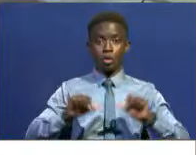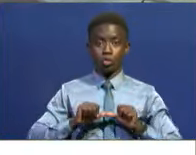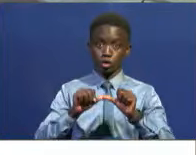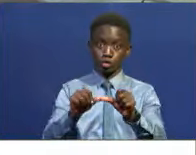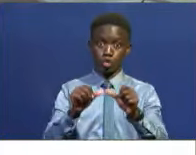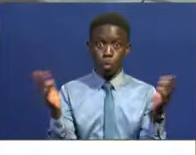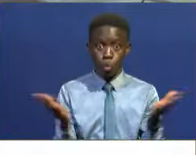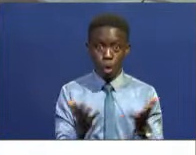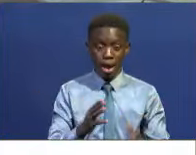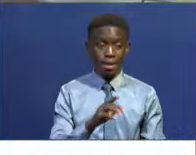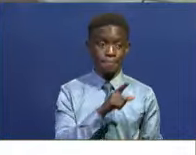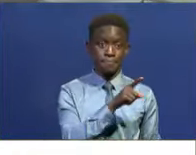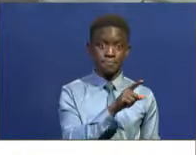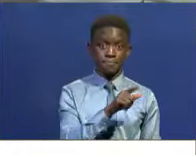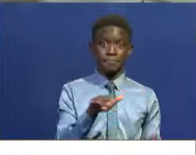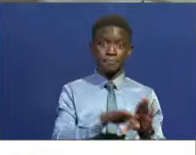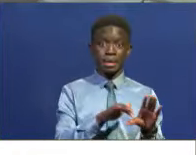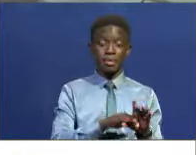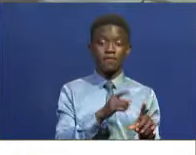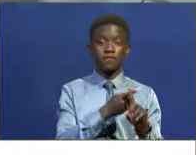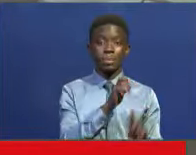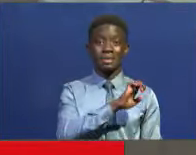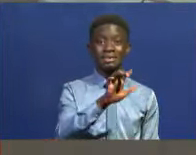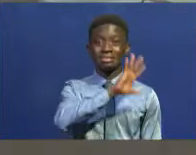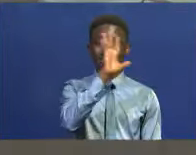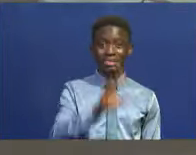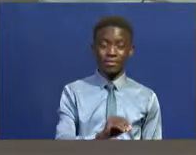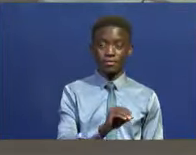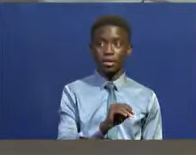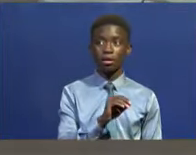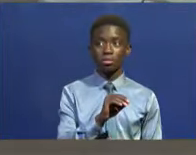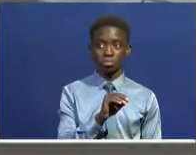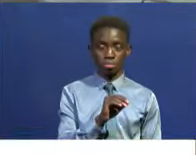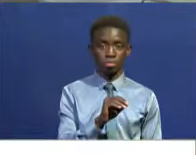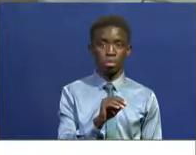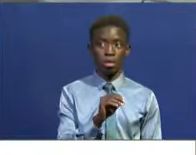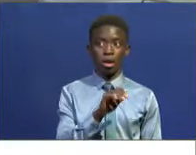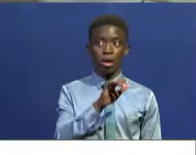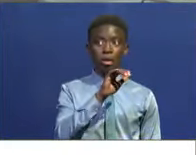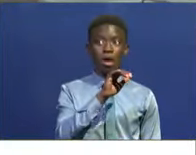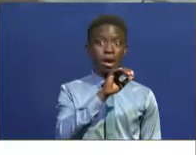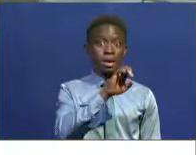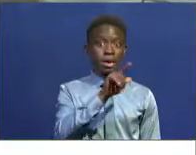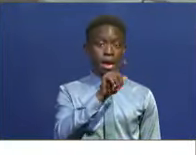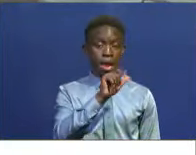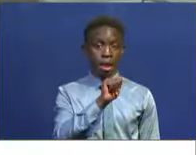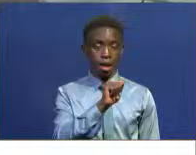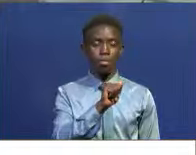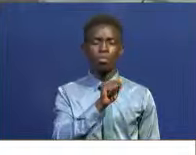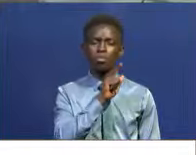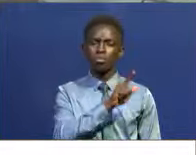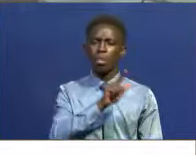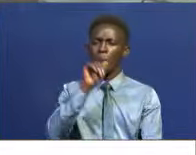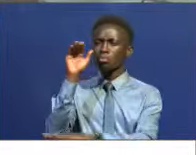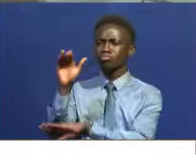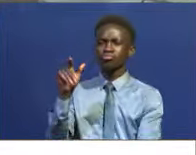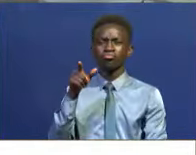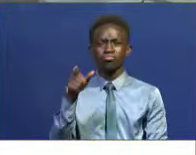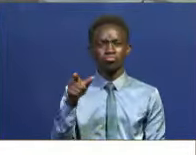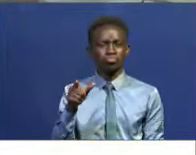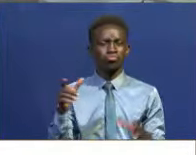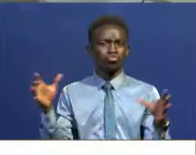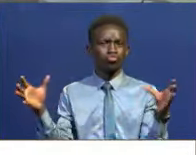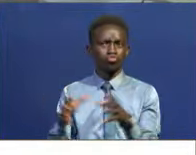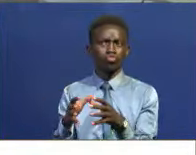Members of the East African Legislative Assembly, EALA, have challenged East Africa Community Members State to provide comprehensive